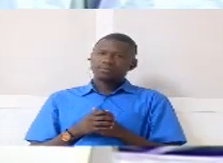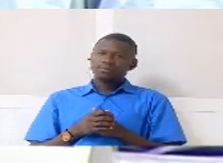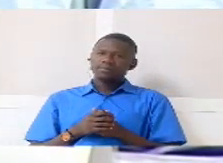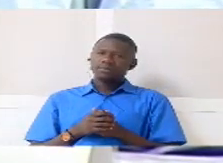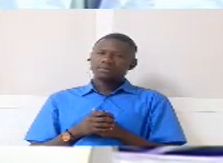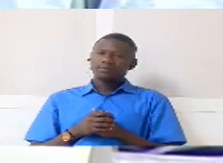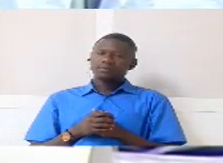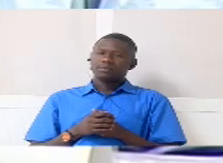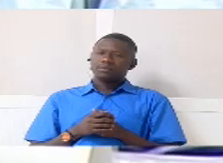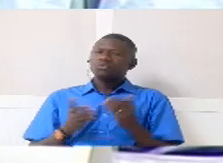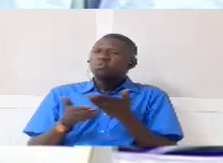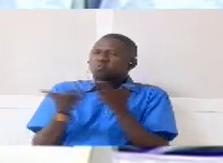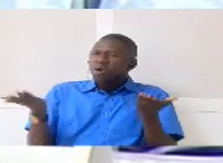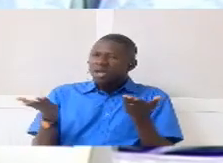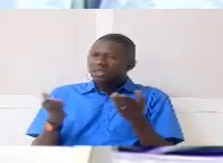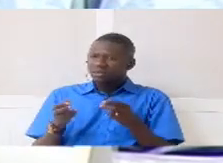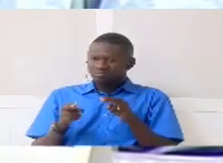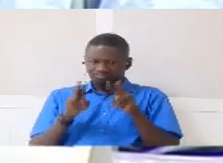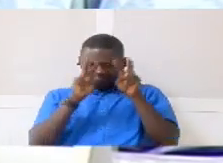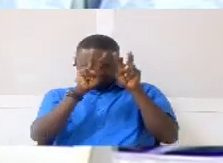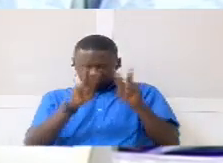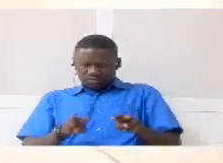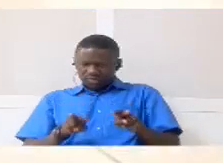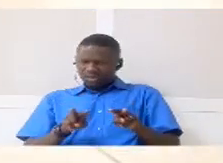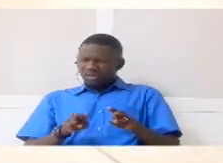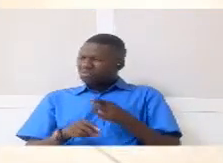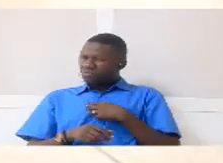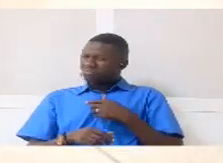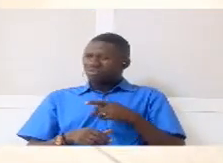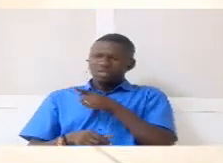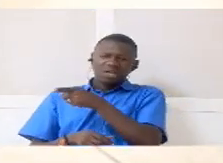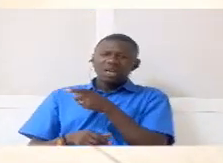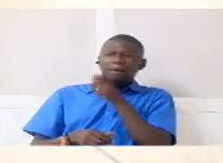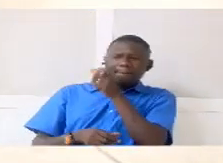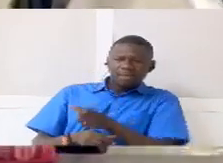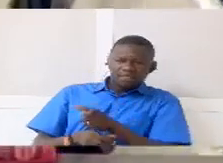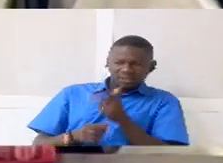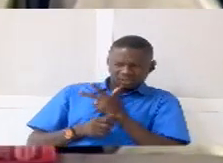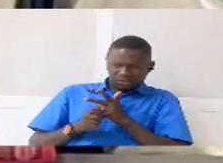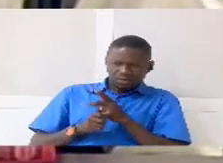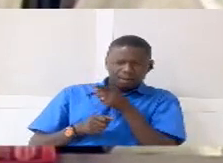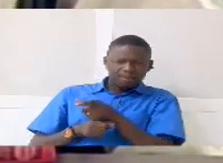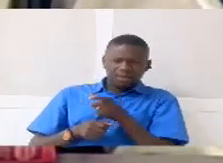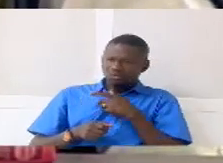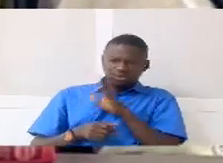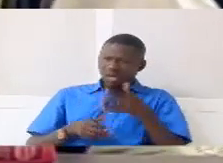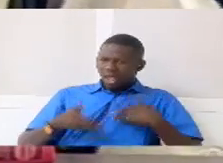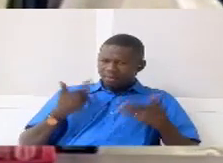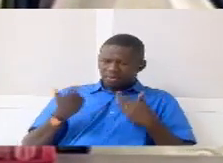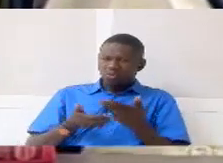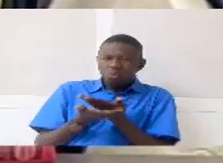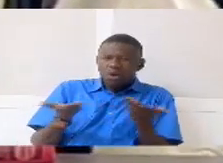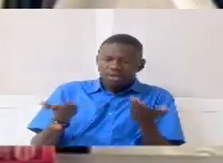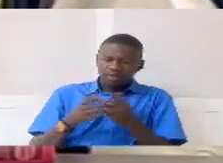nyimbiri amrundinan ala taranya munan na Ibrahim Cisse man sewo ala kola. Because